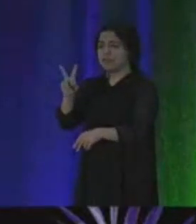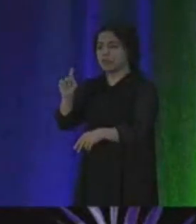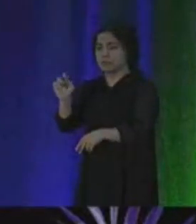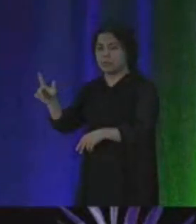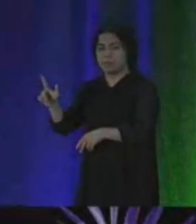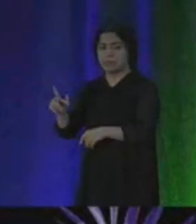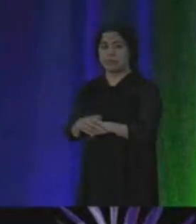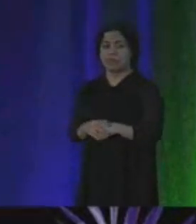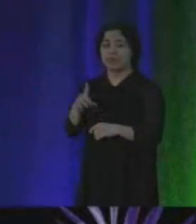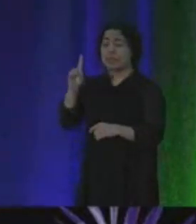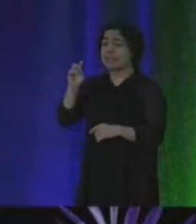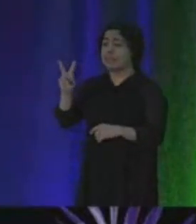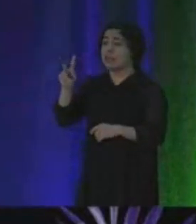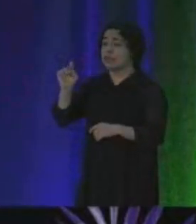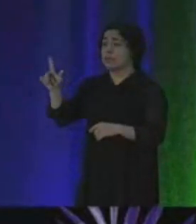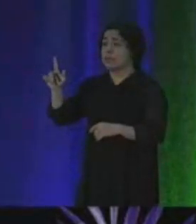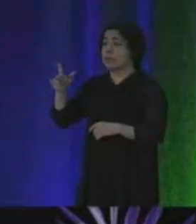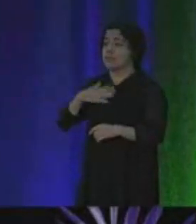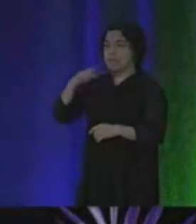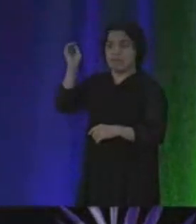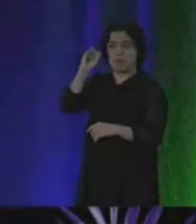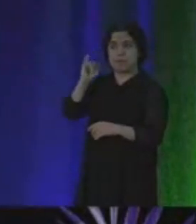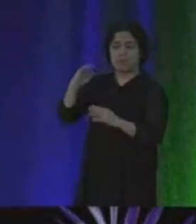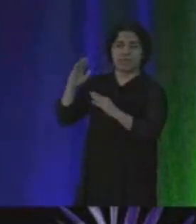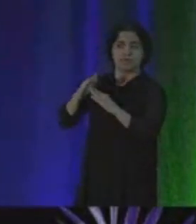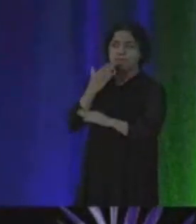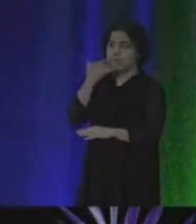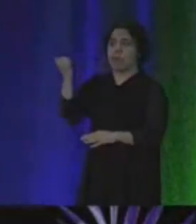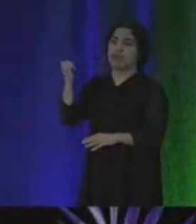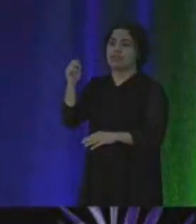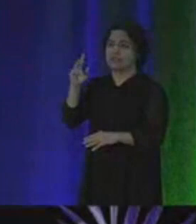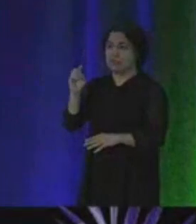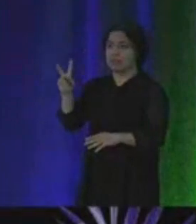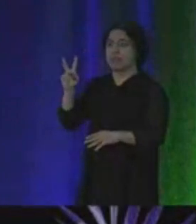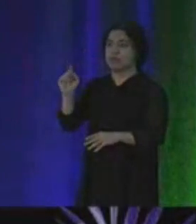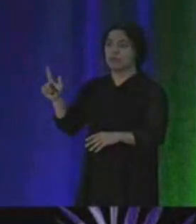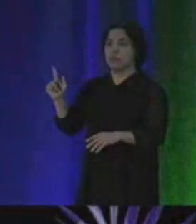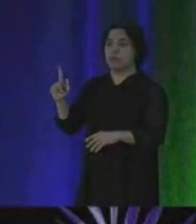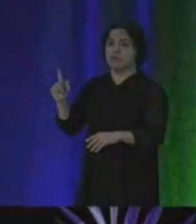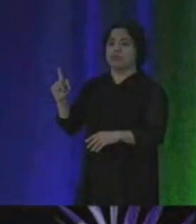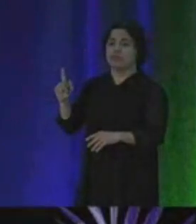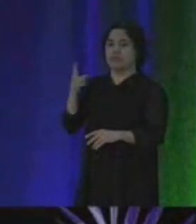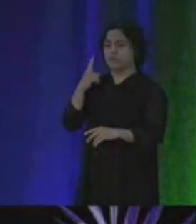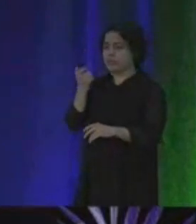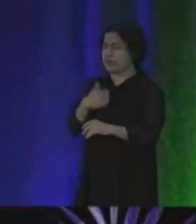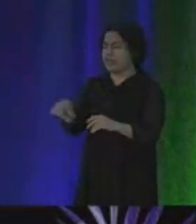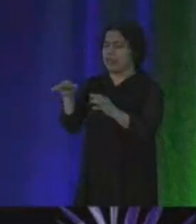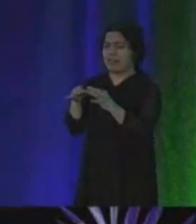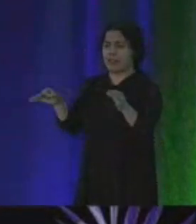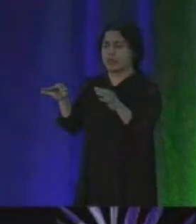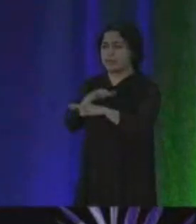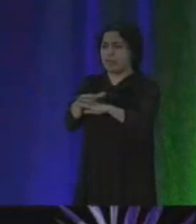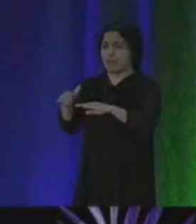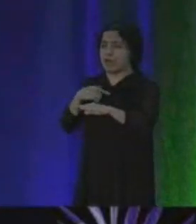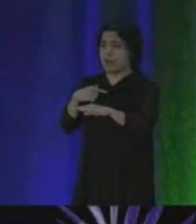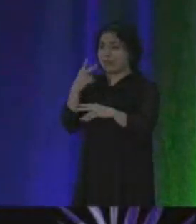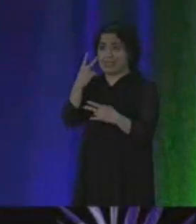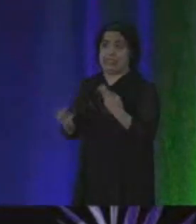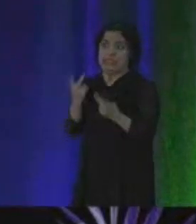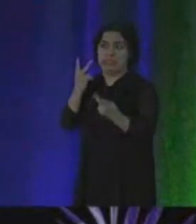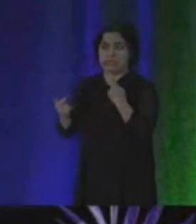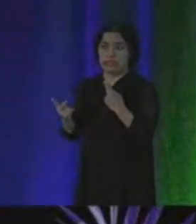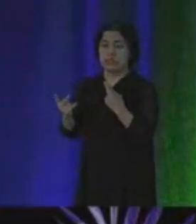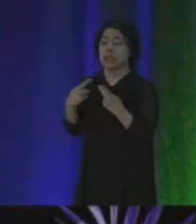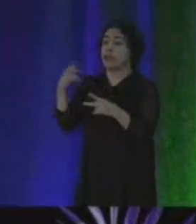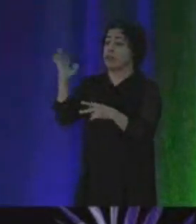So DevTools is, in my opinion, the best dev tooling of any language or platform that I've actually ever seen. When